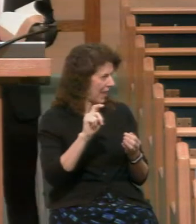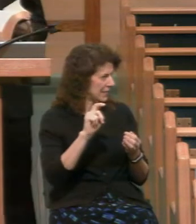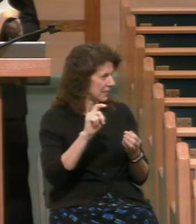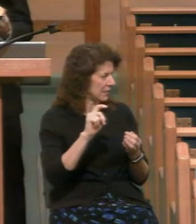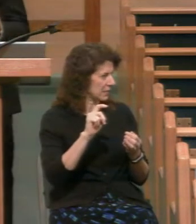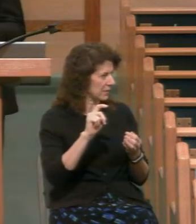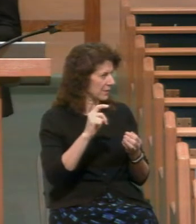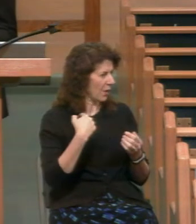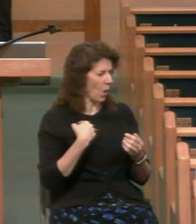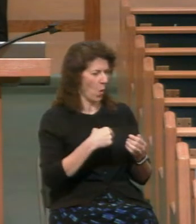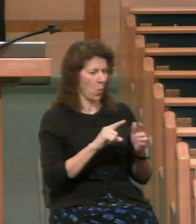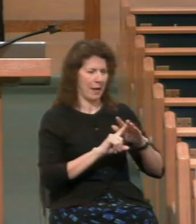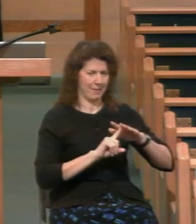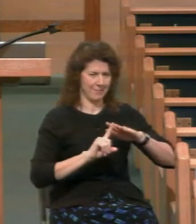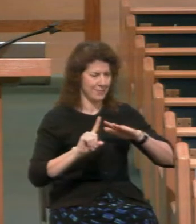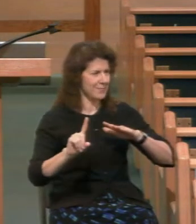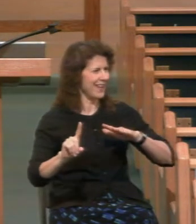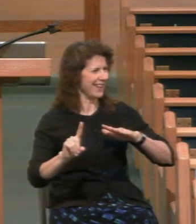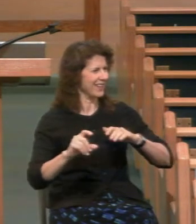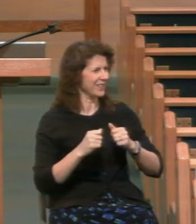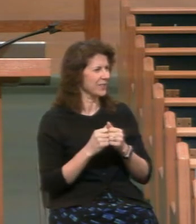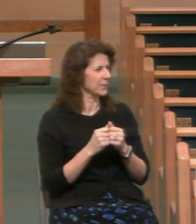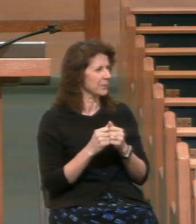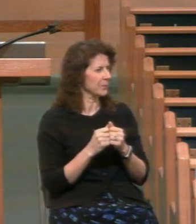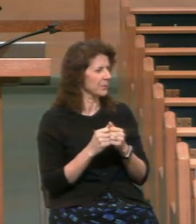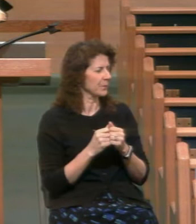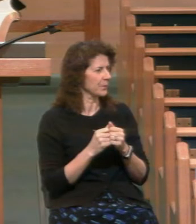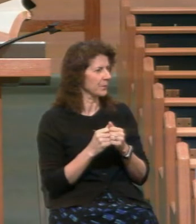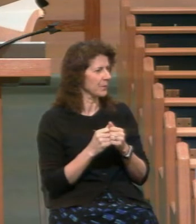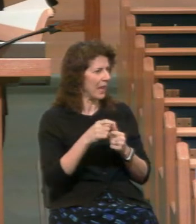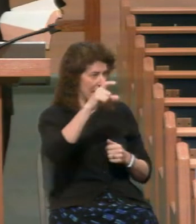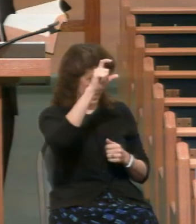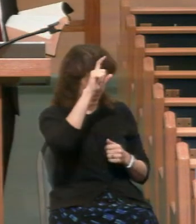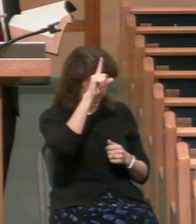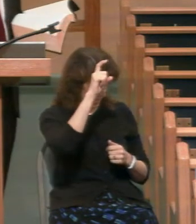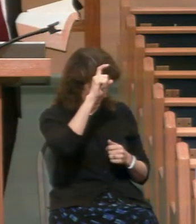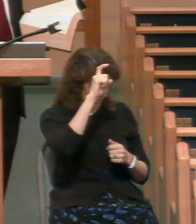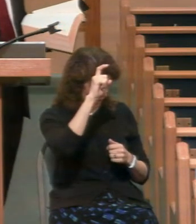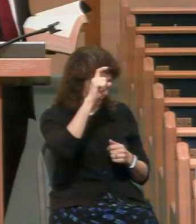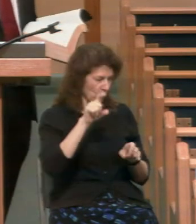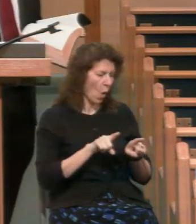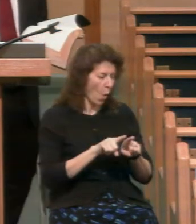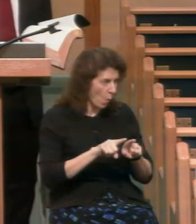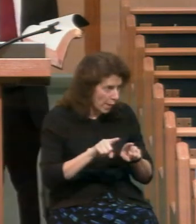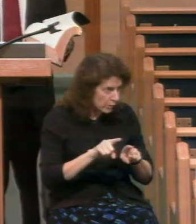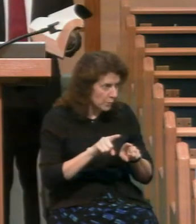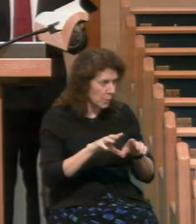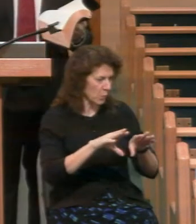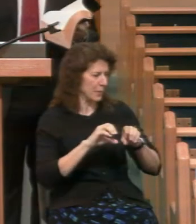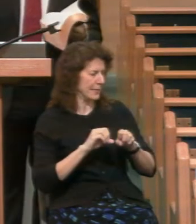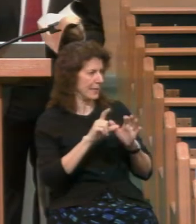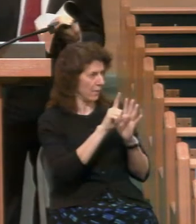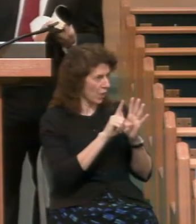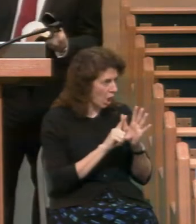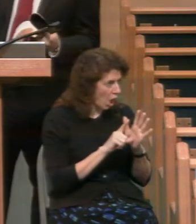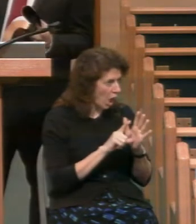We exit, right? I like that. It's nice. We leave Egypt. We wander. We have the giving of the law in Exodus. We have